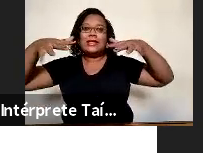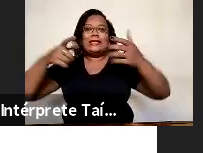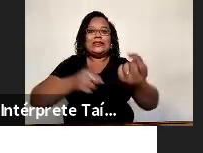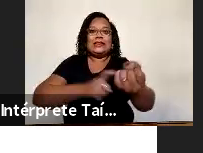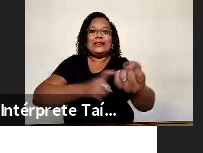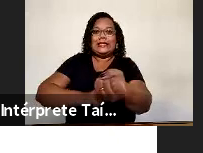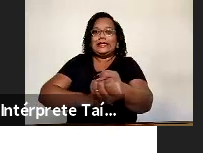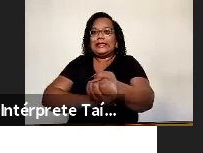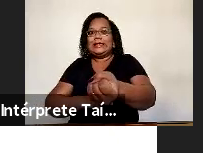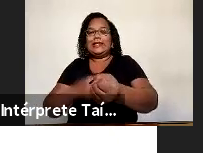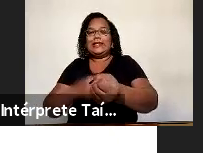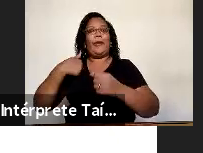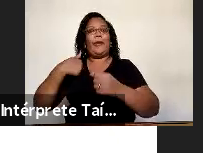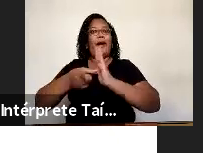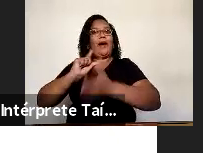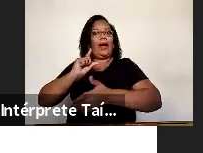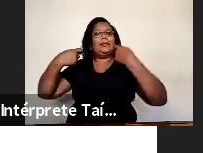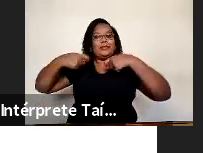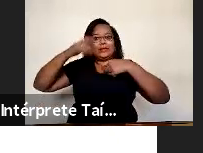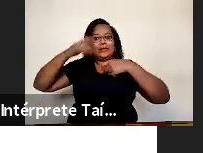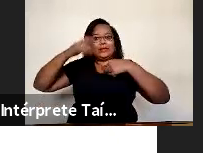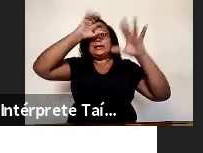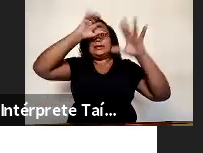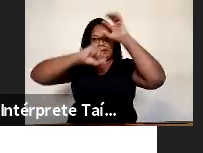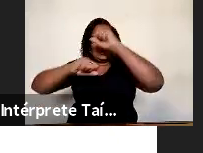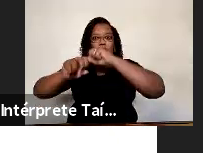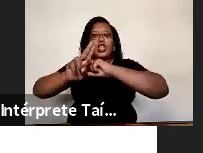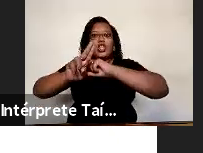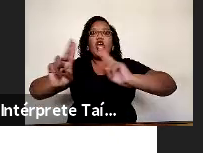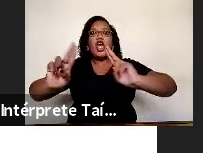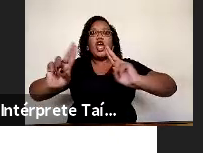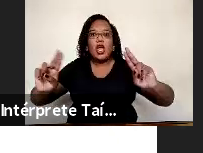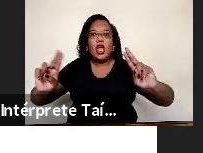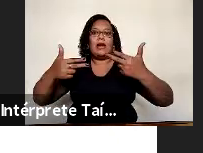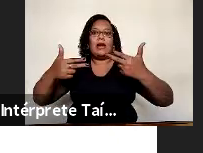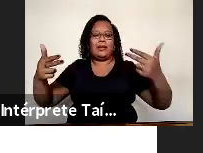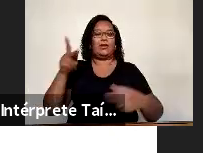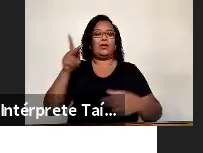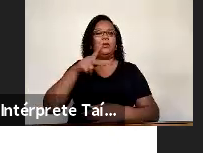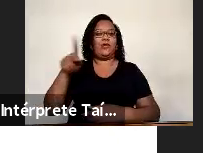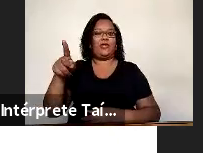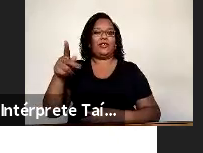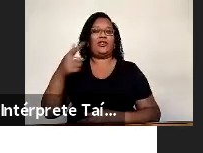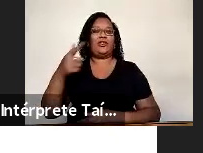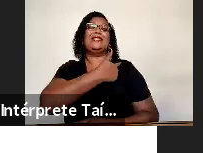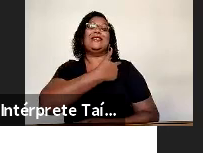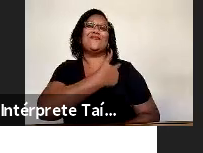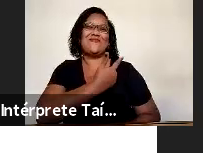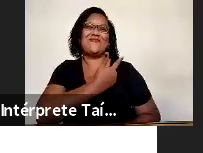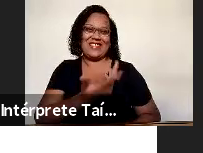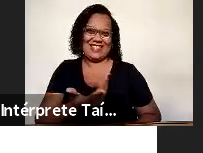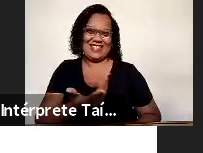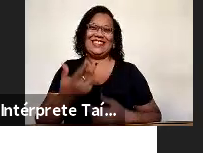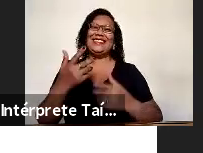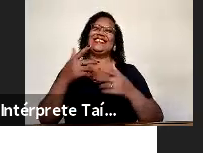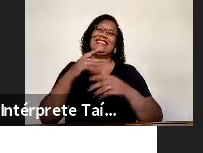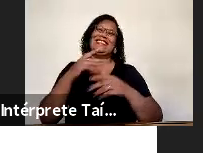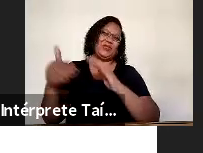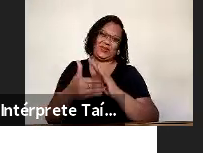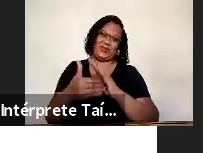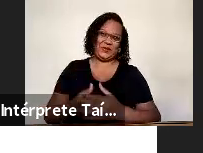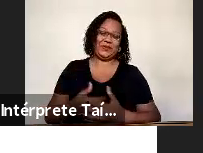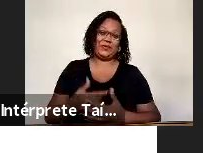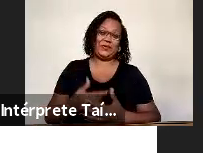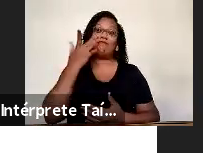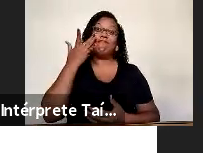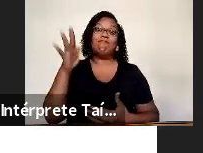Gazinski, my high school English teacher, whatever. So it's good to know what kind of thing might come up in their speech. So I do my